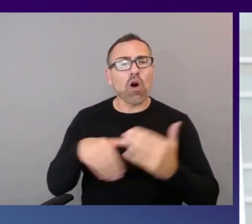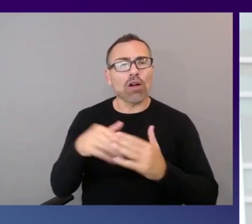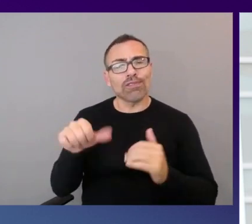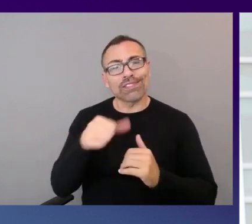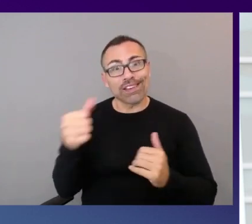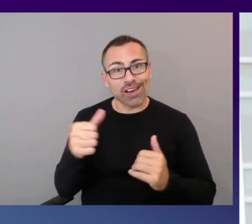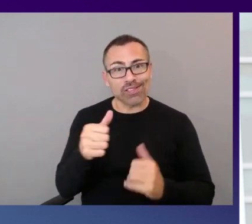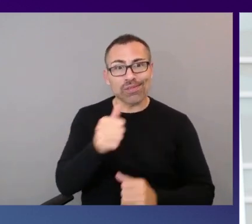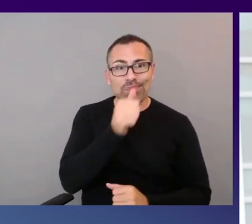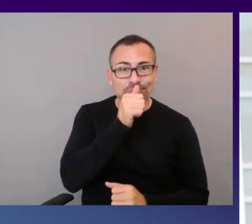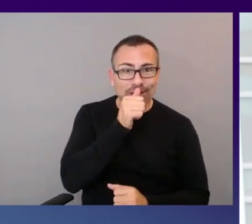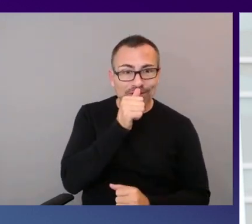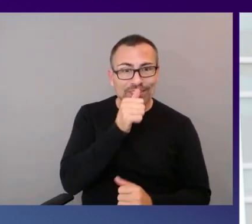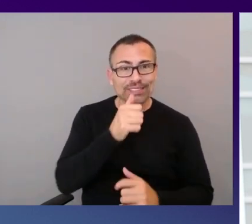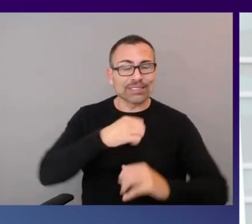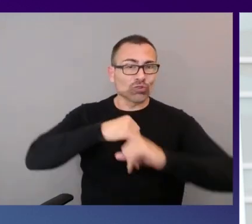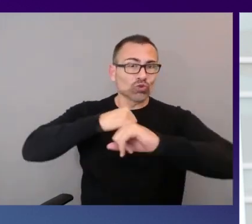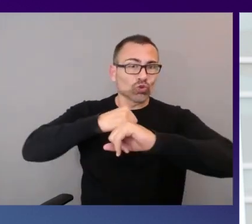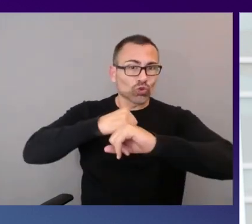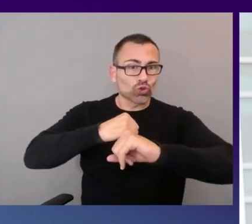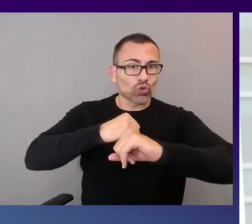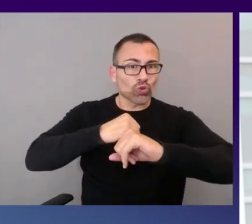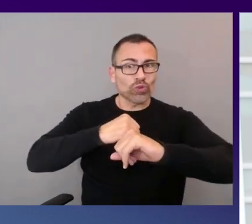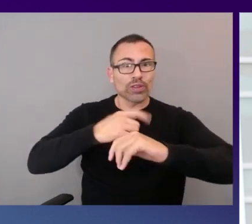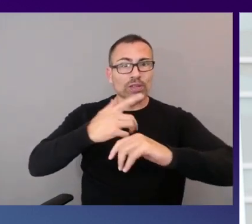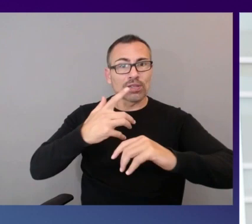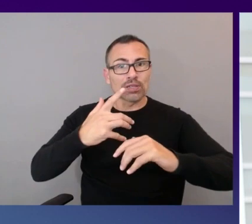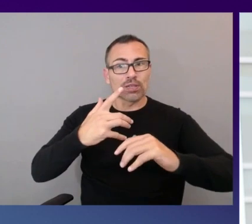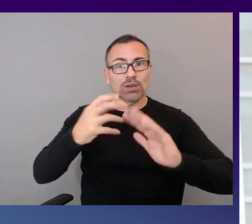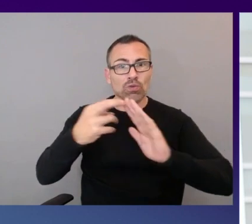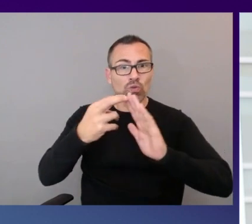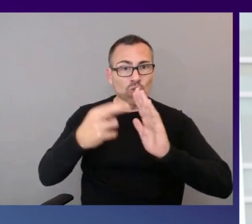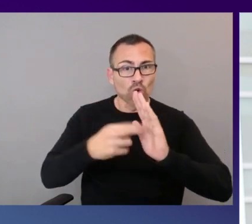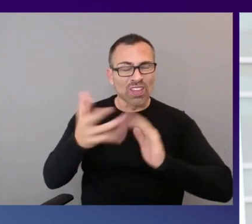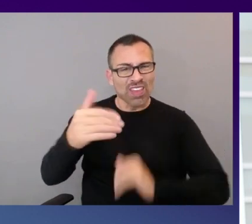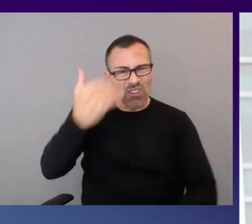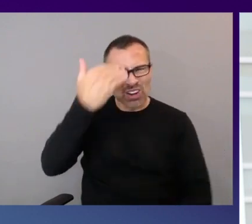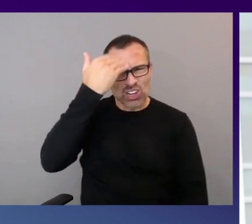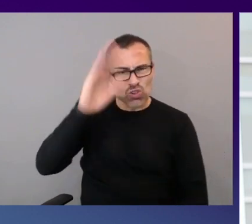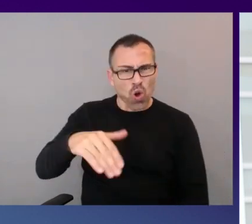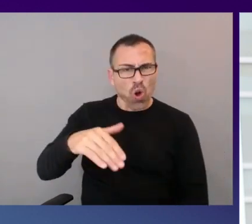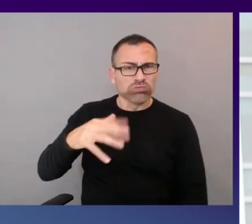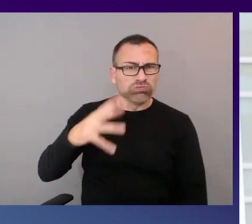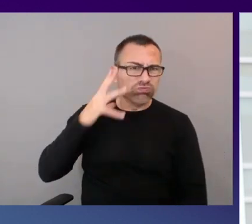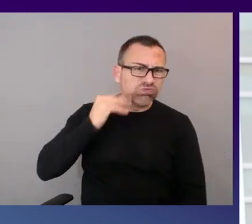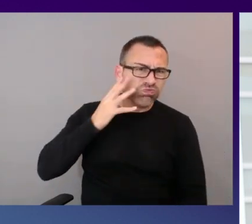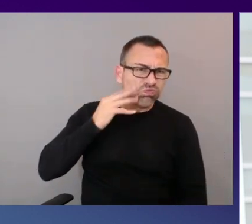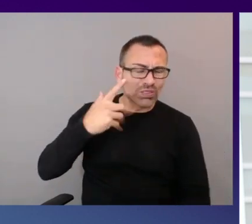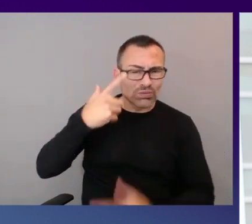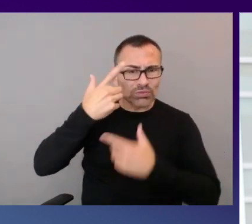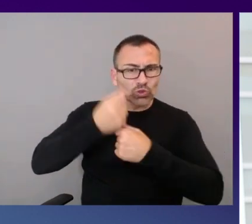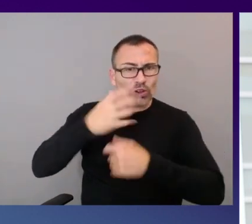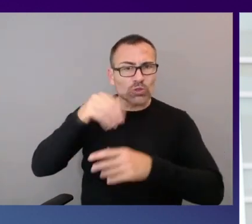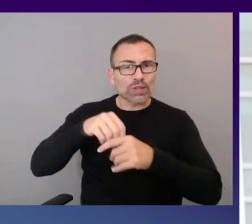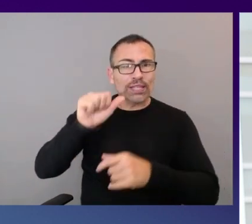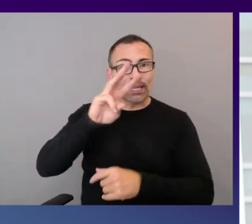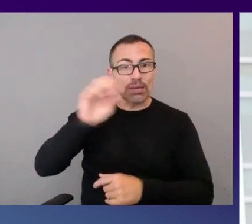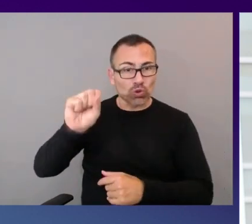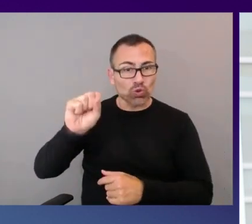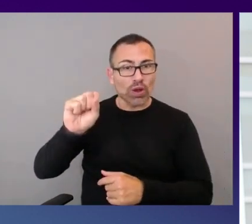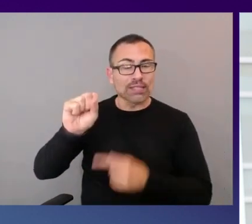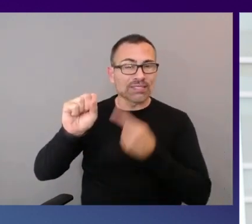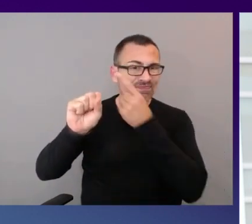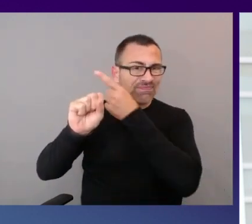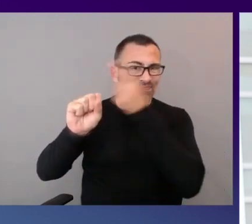considerations that they've come to know and trust in our AWS cloud platform available to them as well. So things